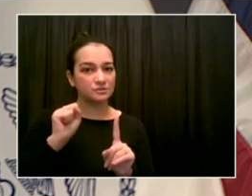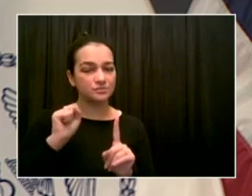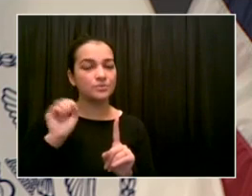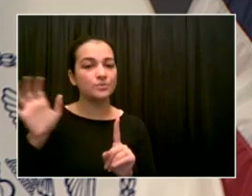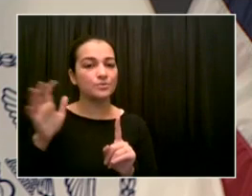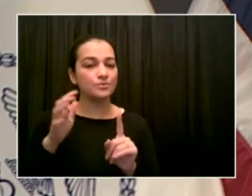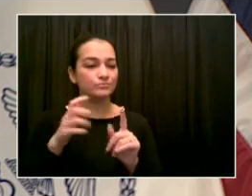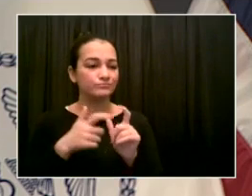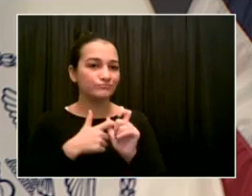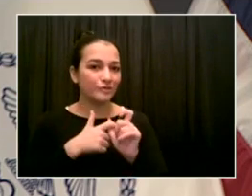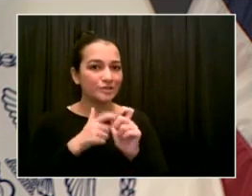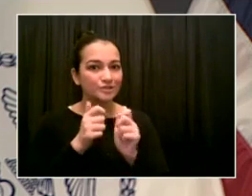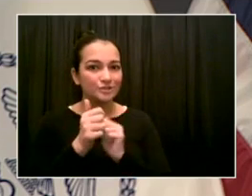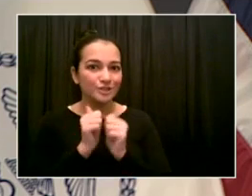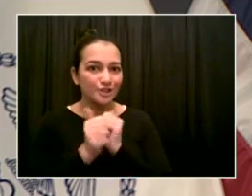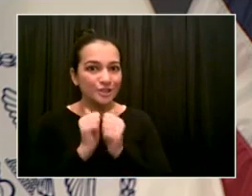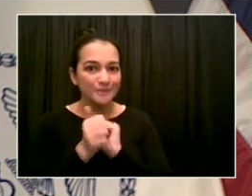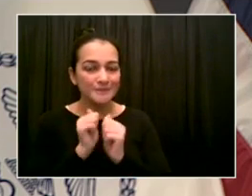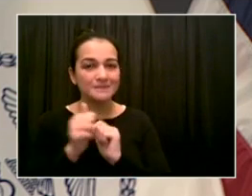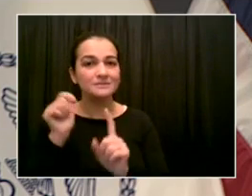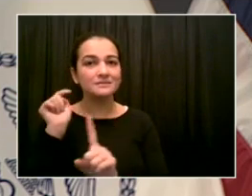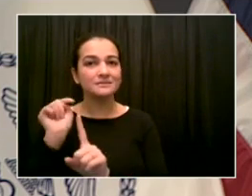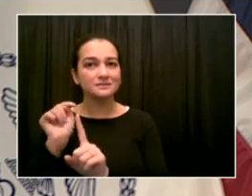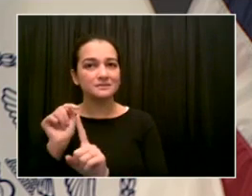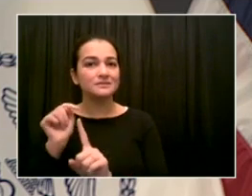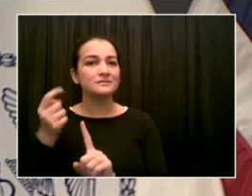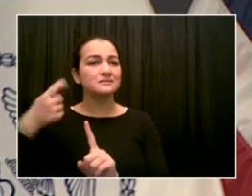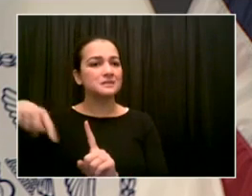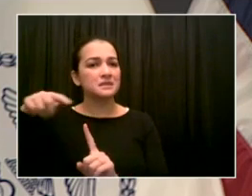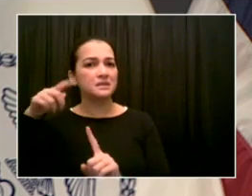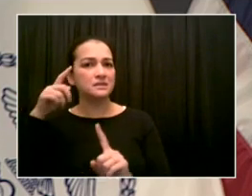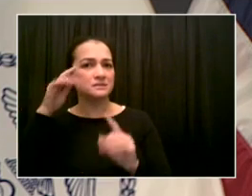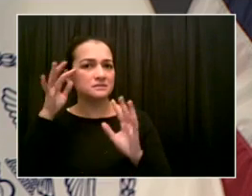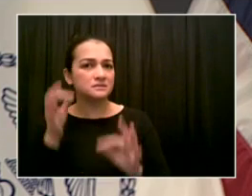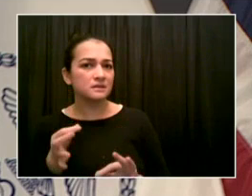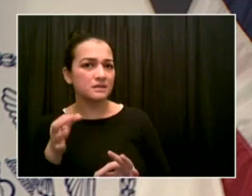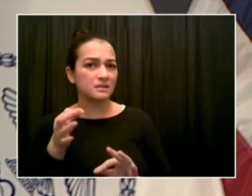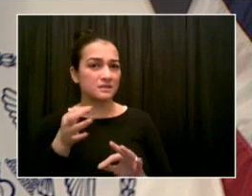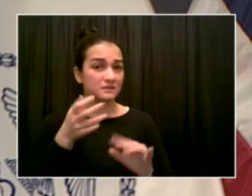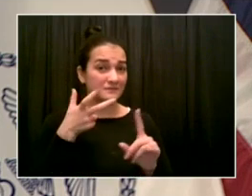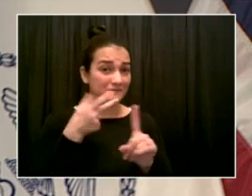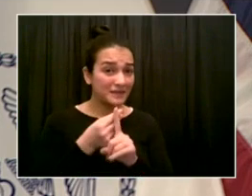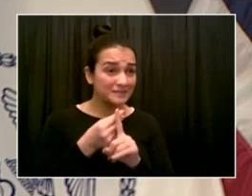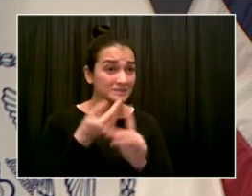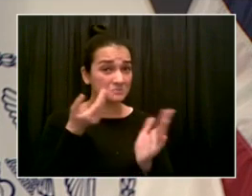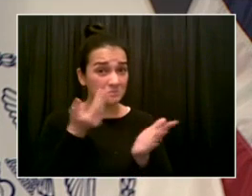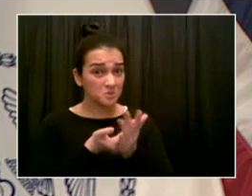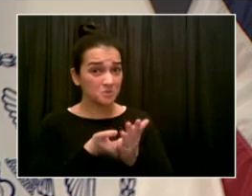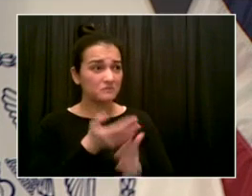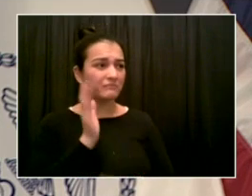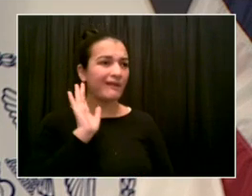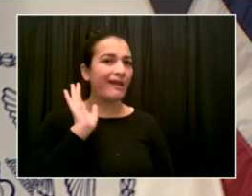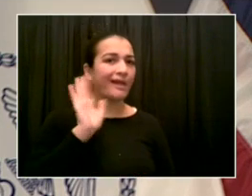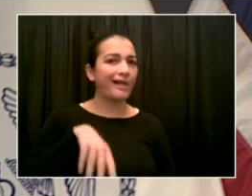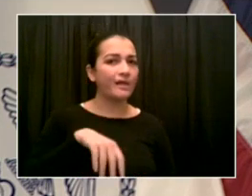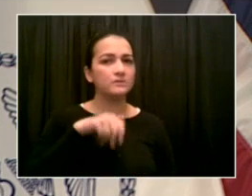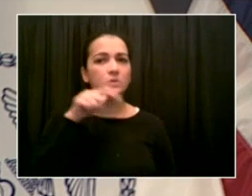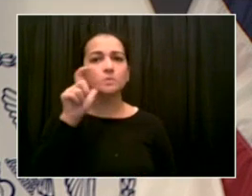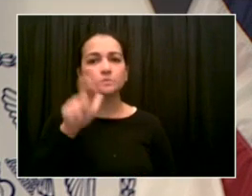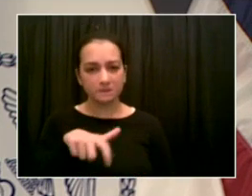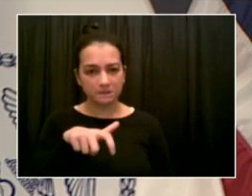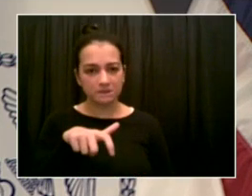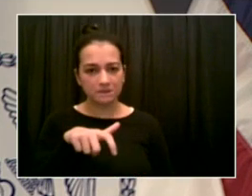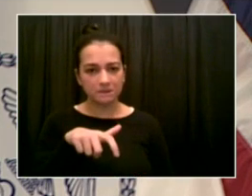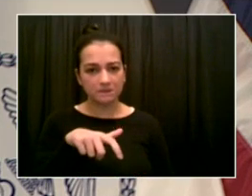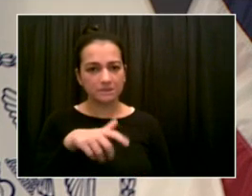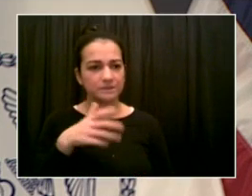the state girls team tennis championships were held at the complex in Queens on November 5th, athletes had to be